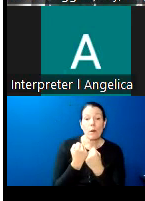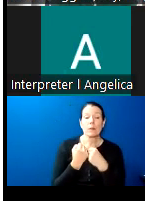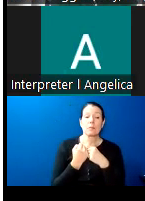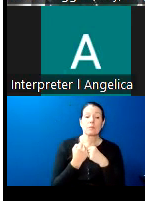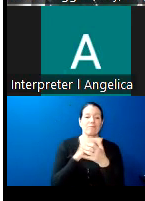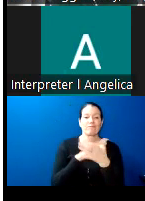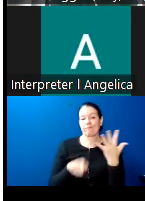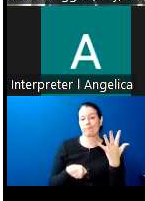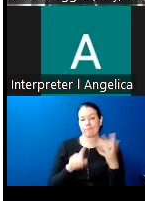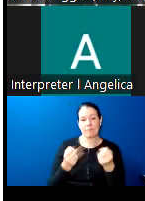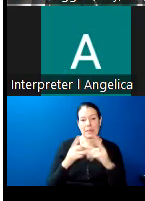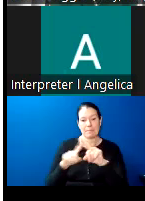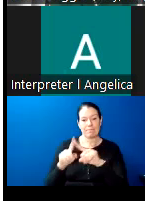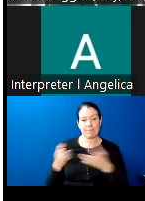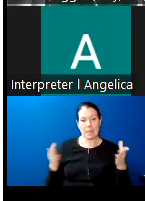like that.